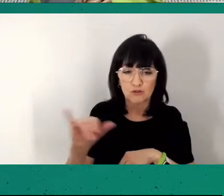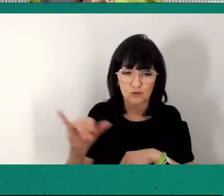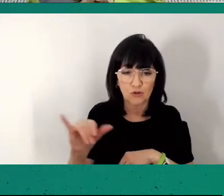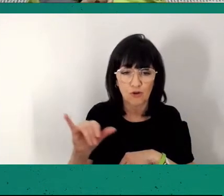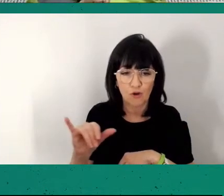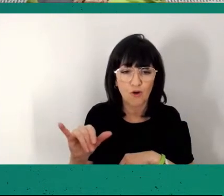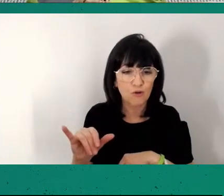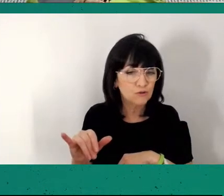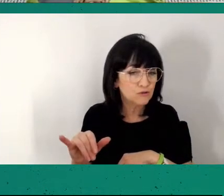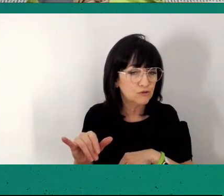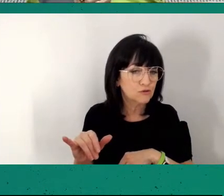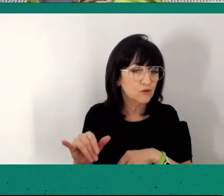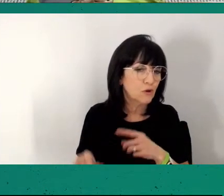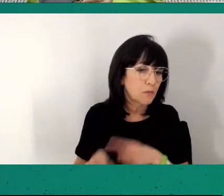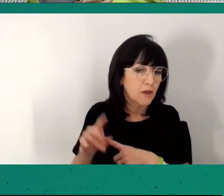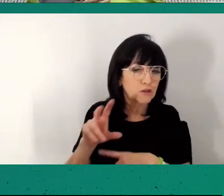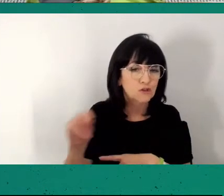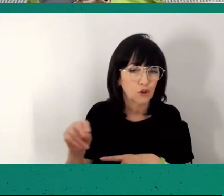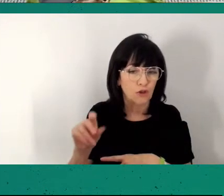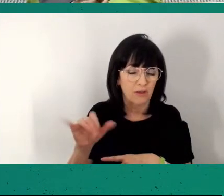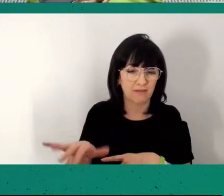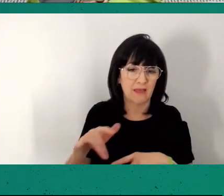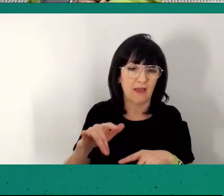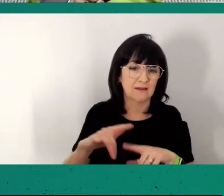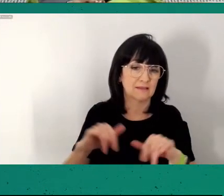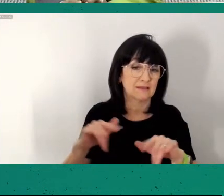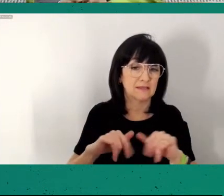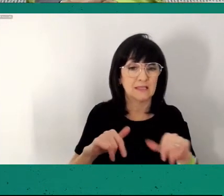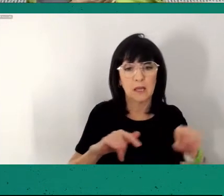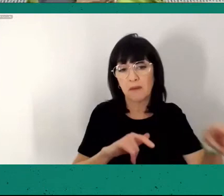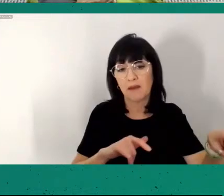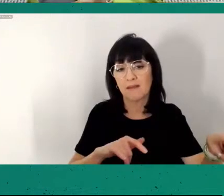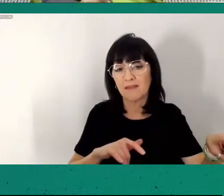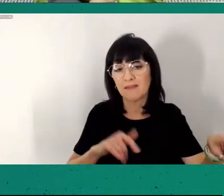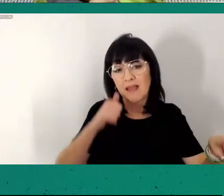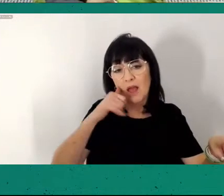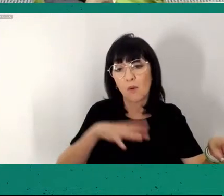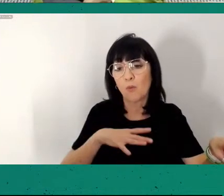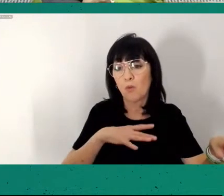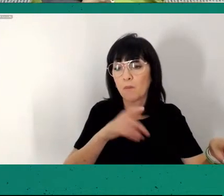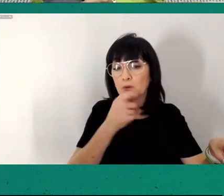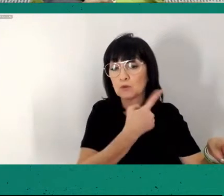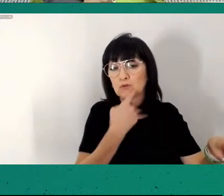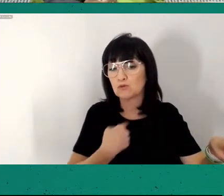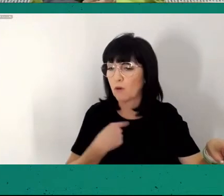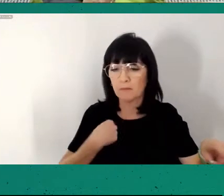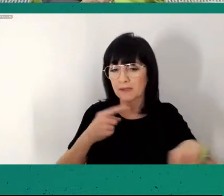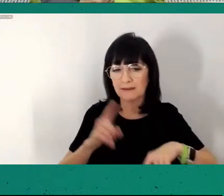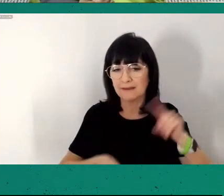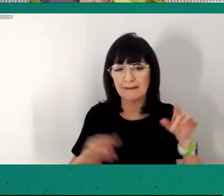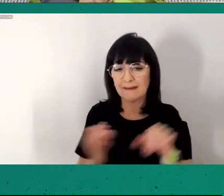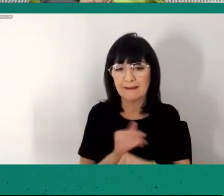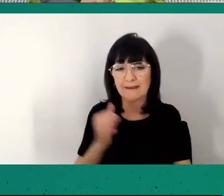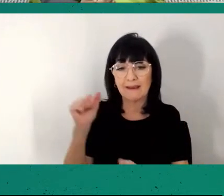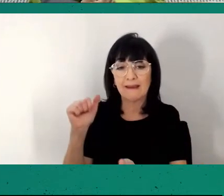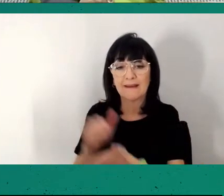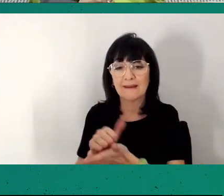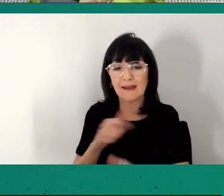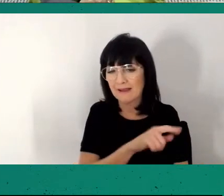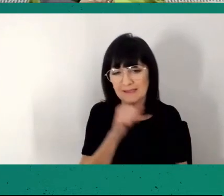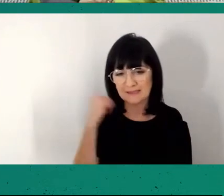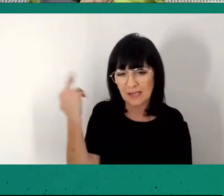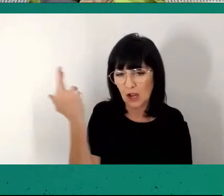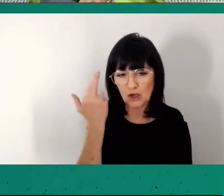time. So even that teacher who told me that I couldn't get more than a B and would not give me read my thesis didn't realize that,